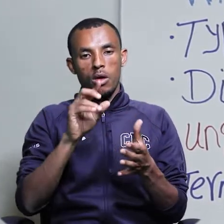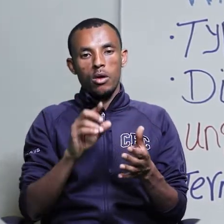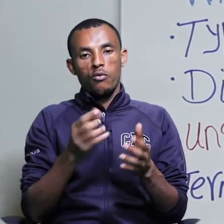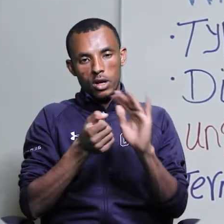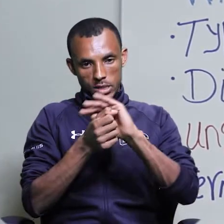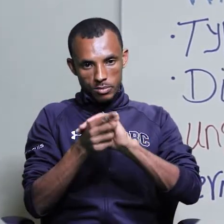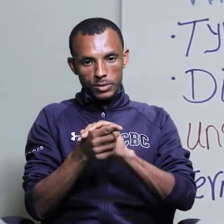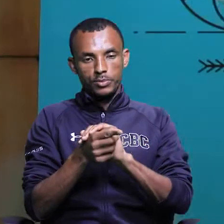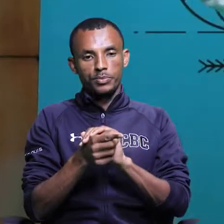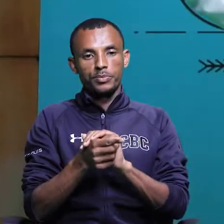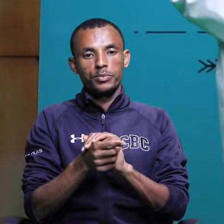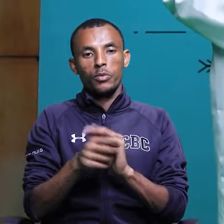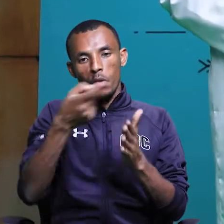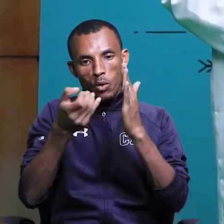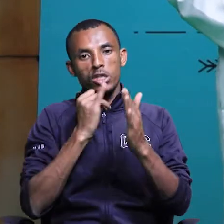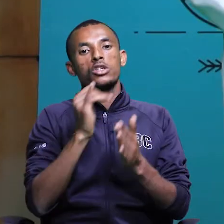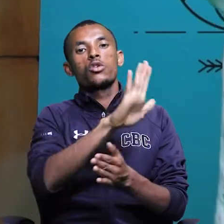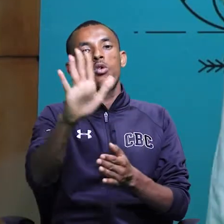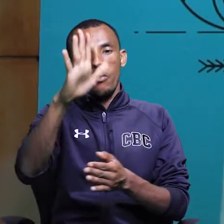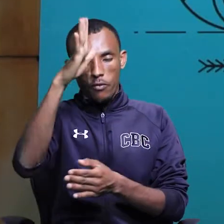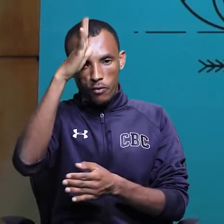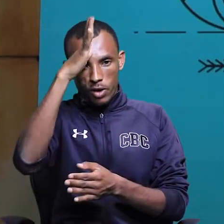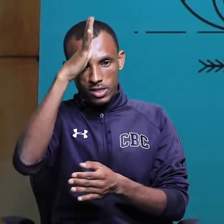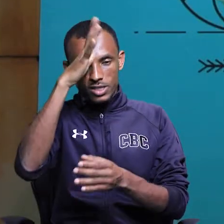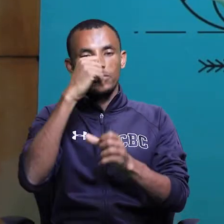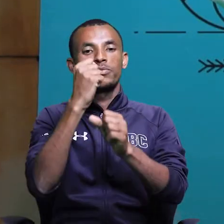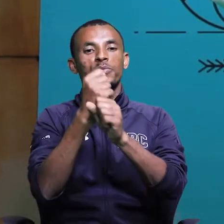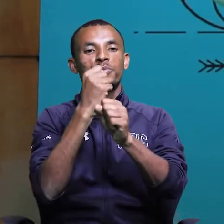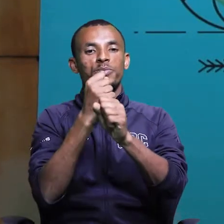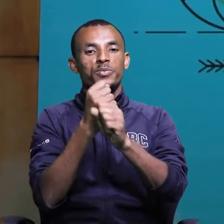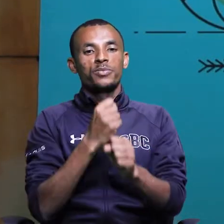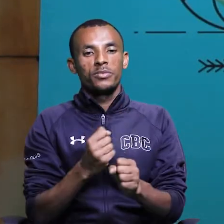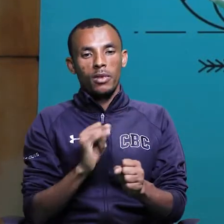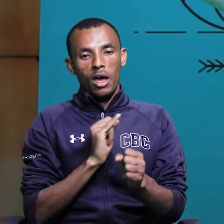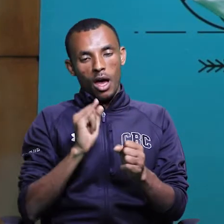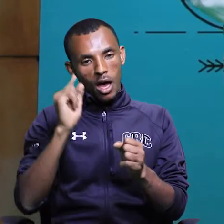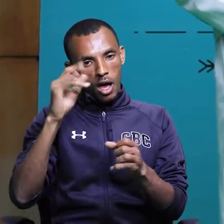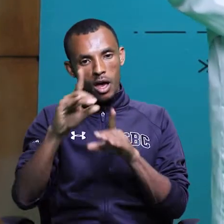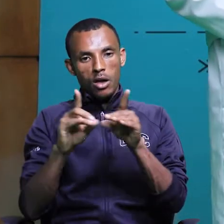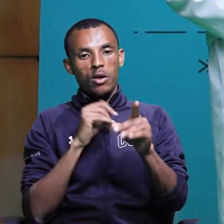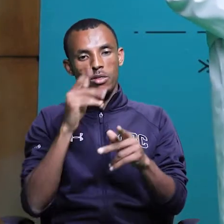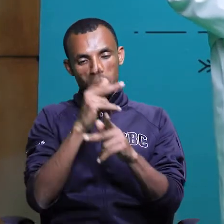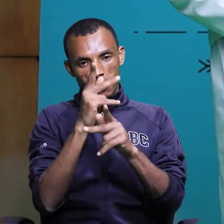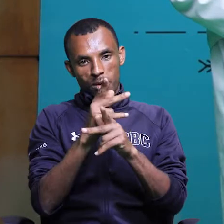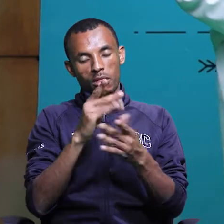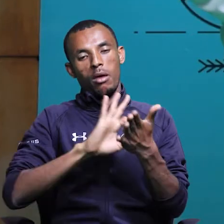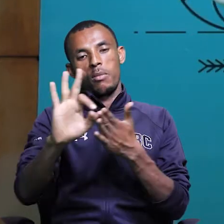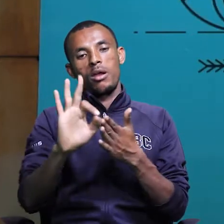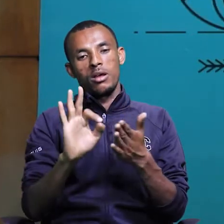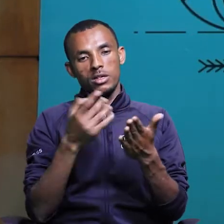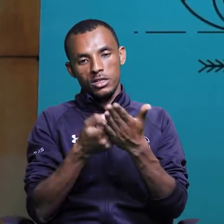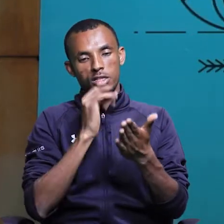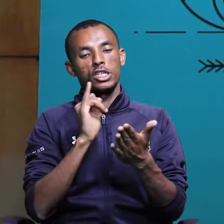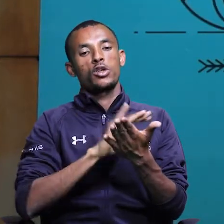example, what is your father's occupation? If I say, I don't expect the result to be a number, that is